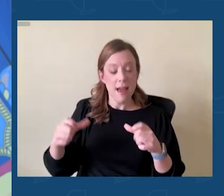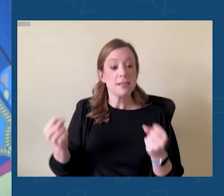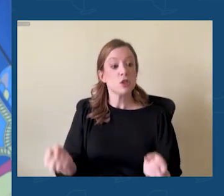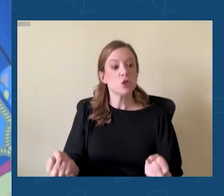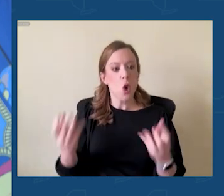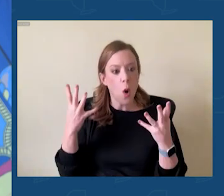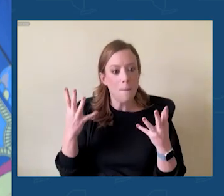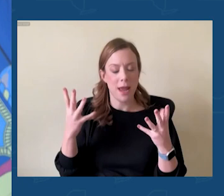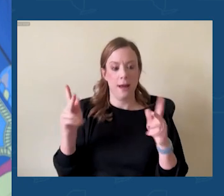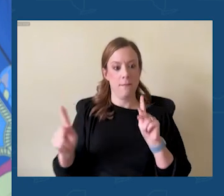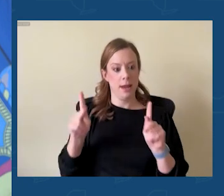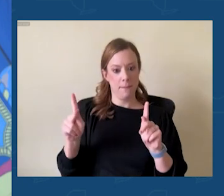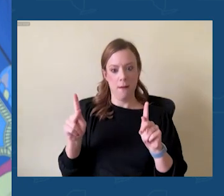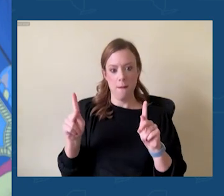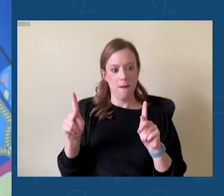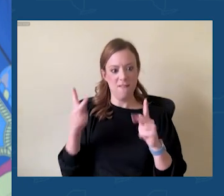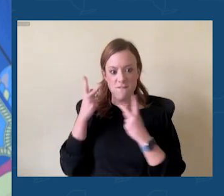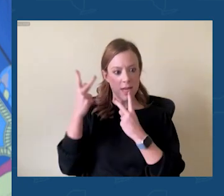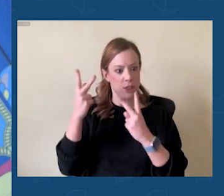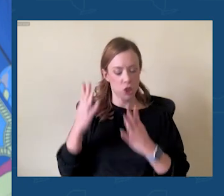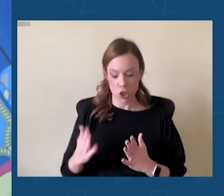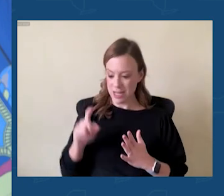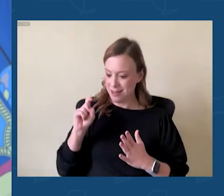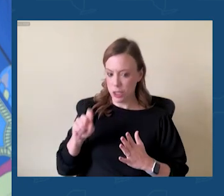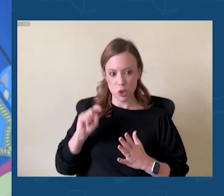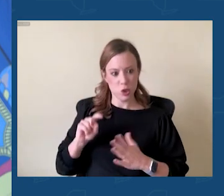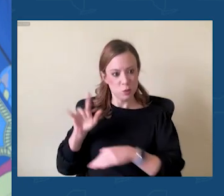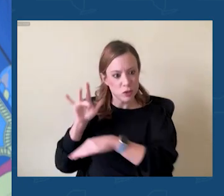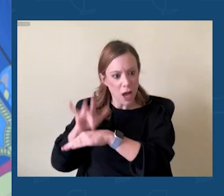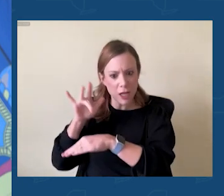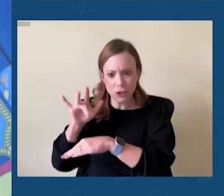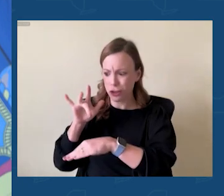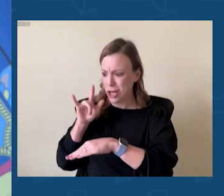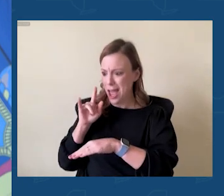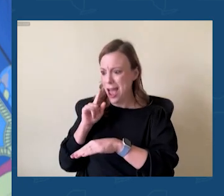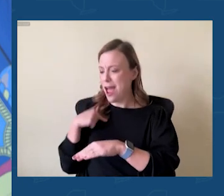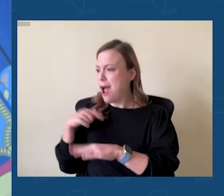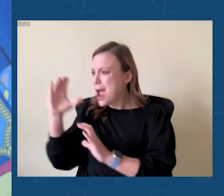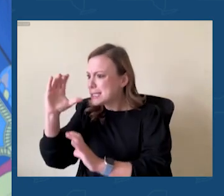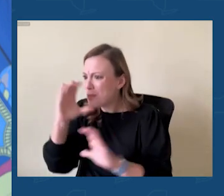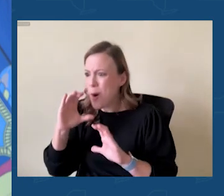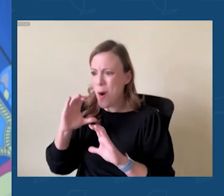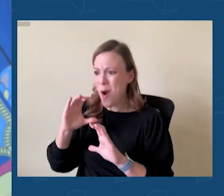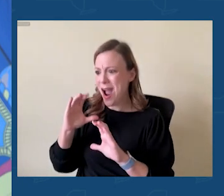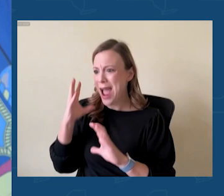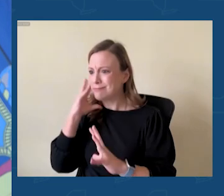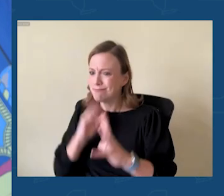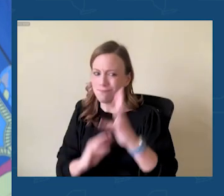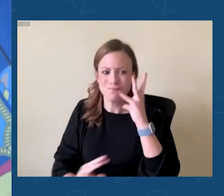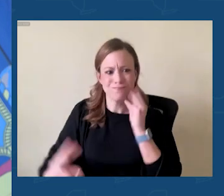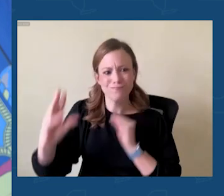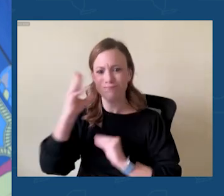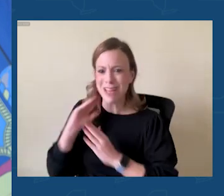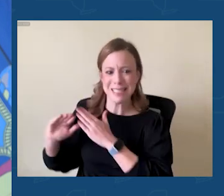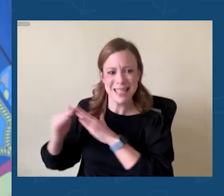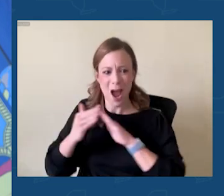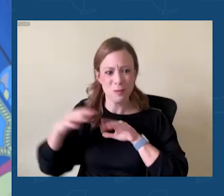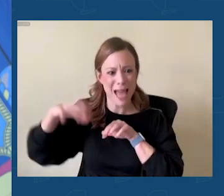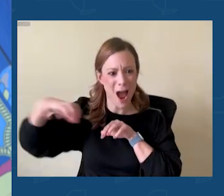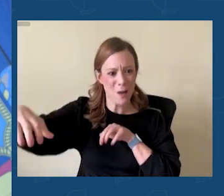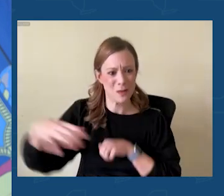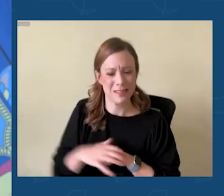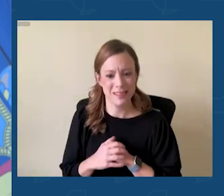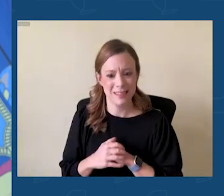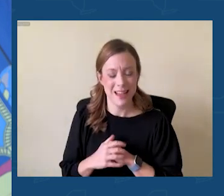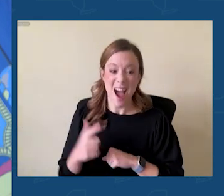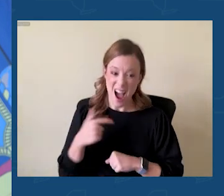explore what we have in our communities and our downtowns. And as a local government official for 14 years, and I know some people